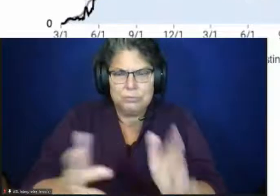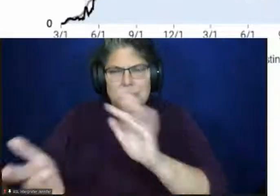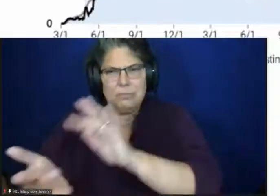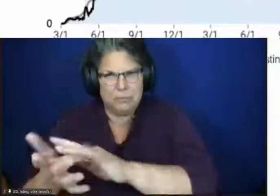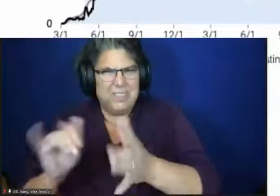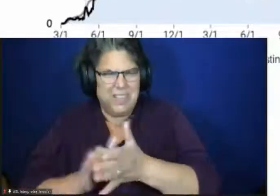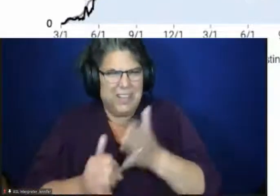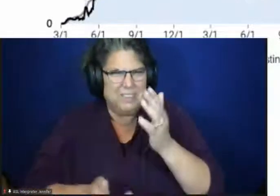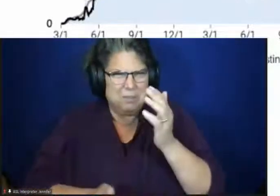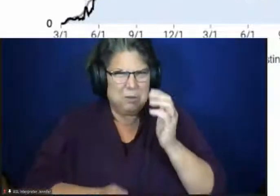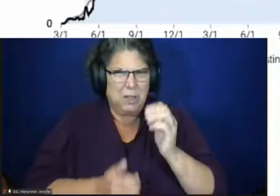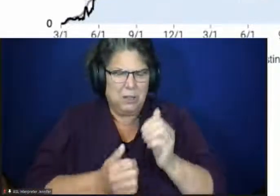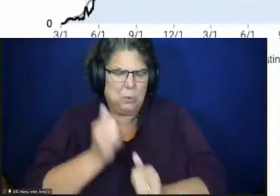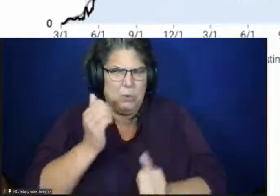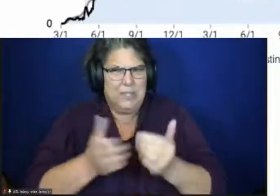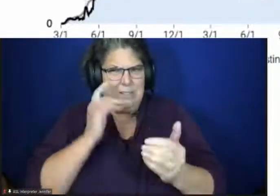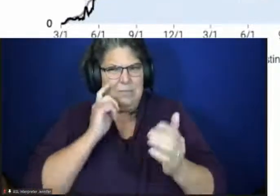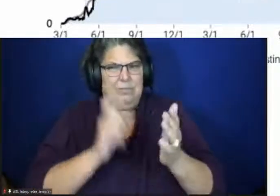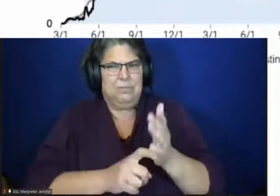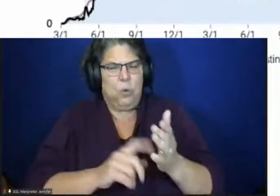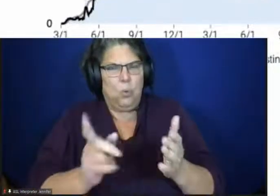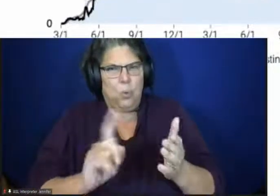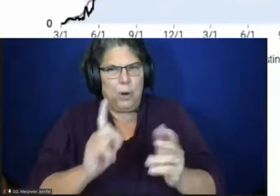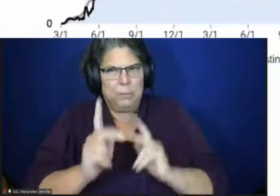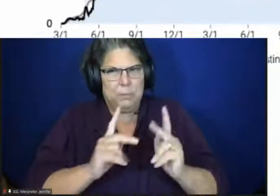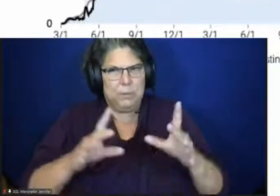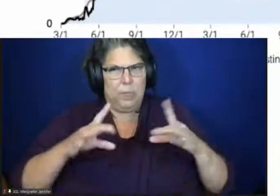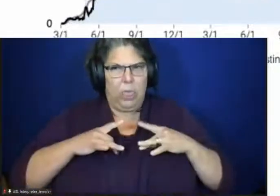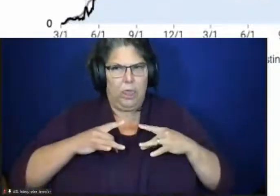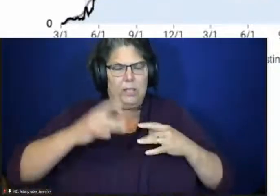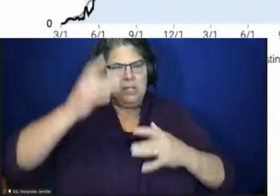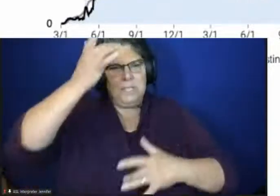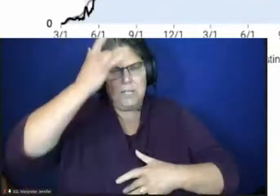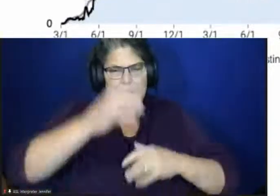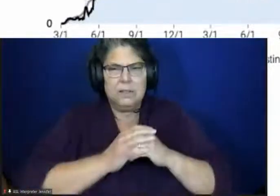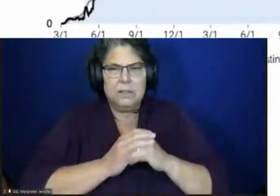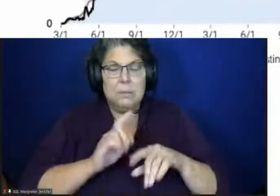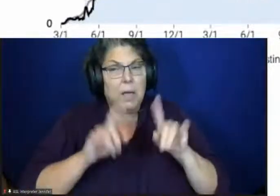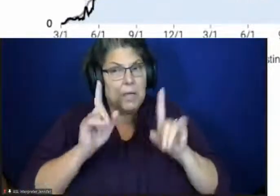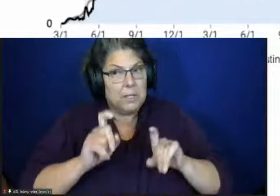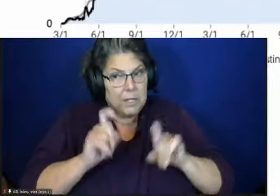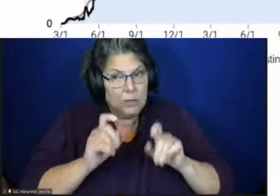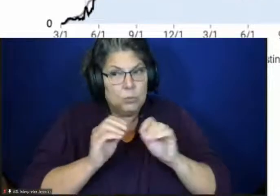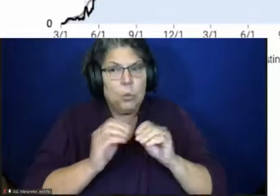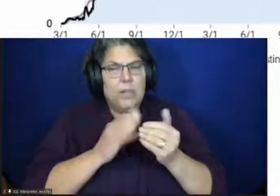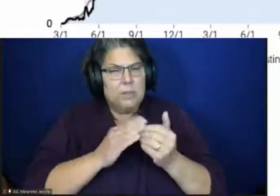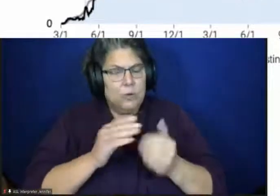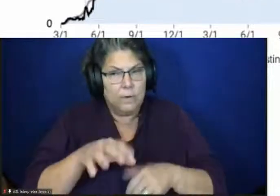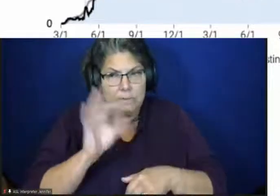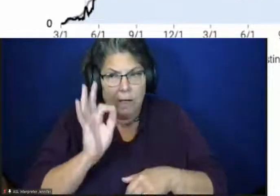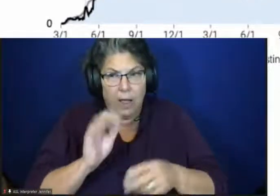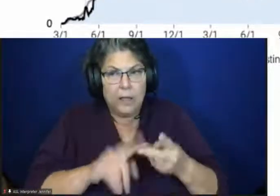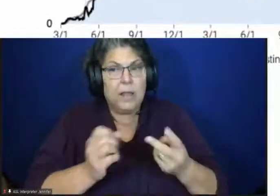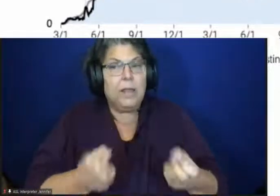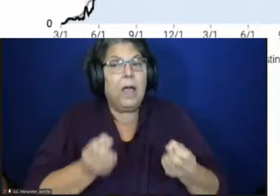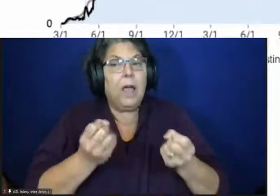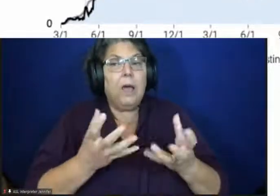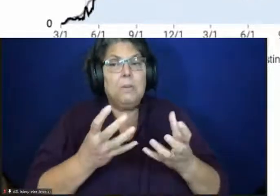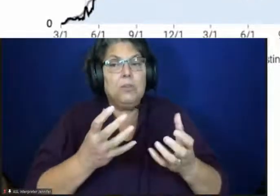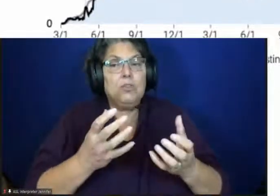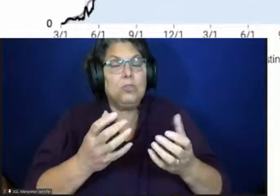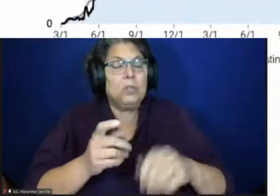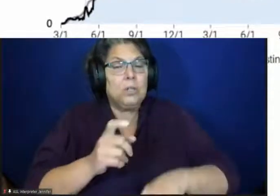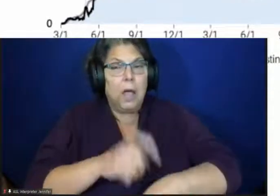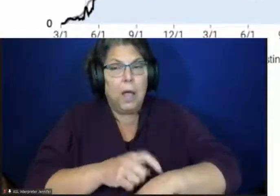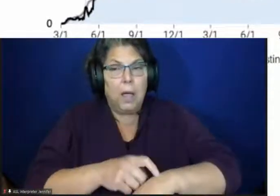source. Testing is now more accessible, and the turnaround time in the state for the PCR tests is less than